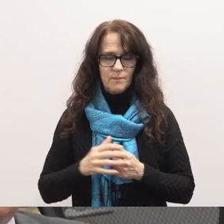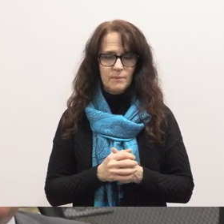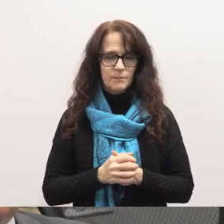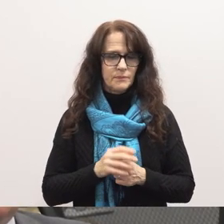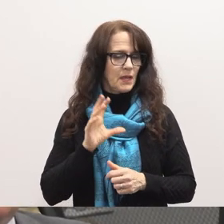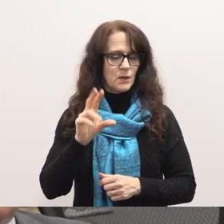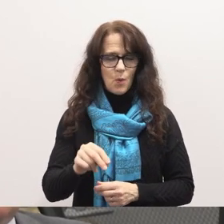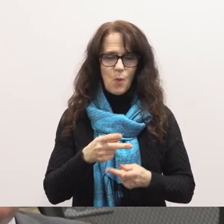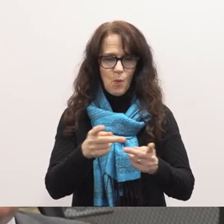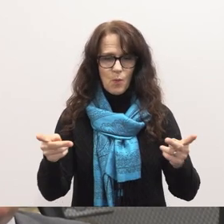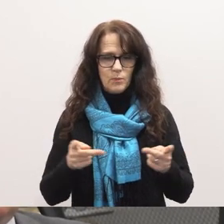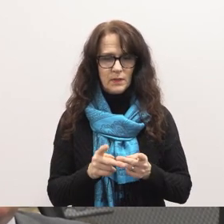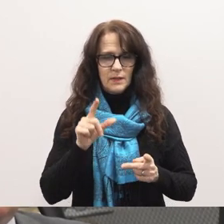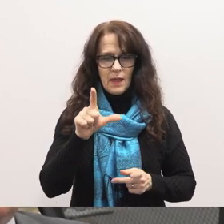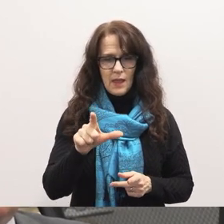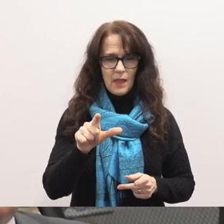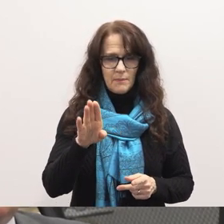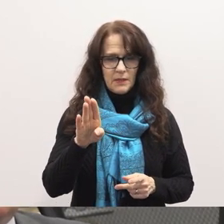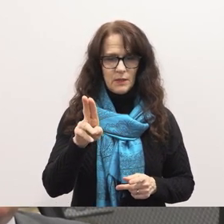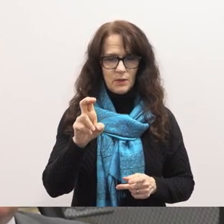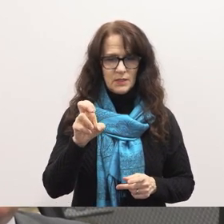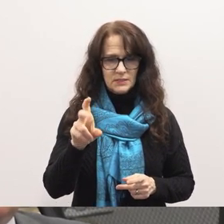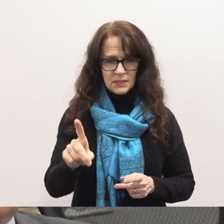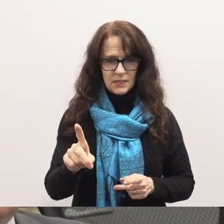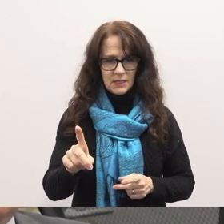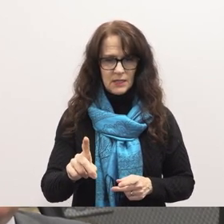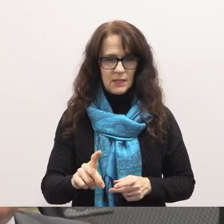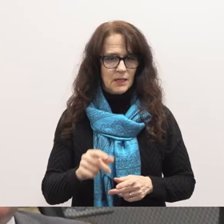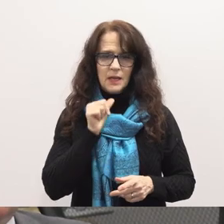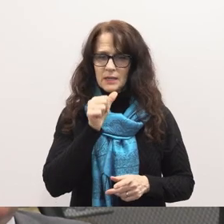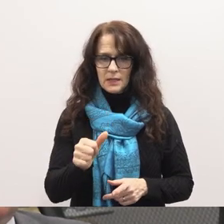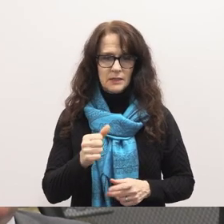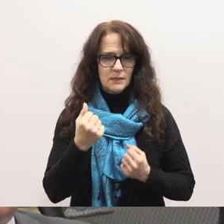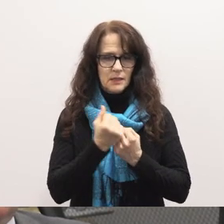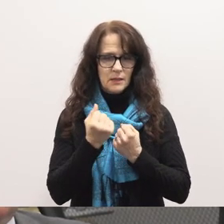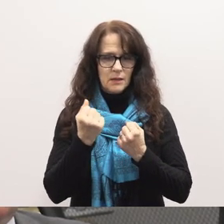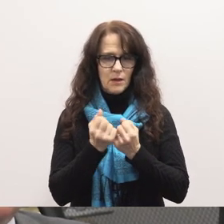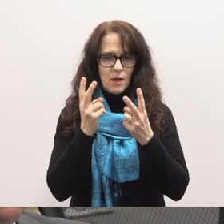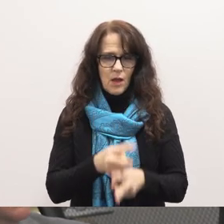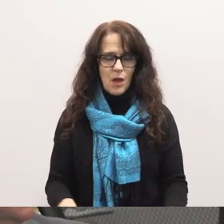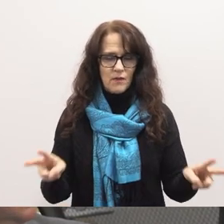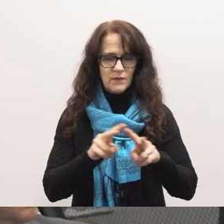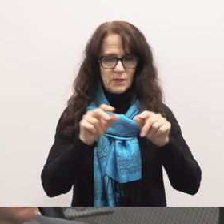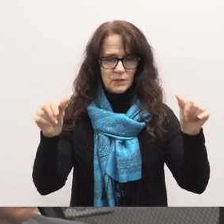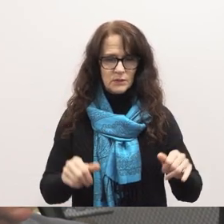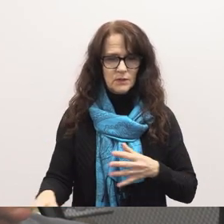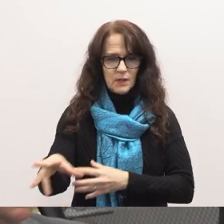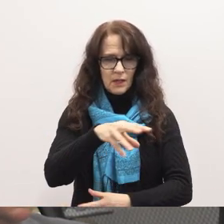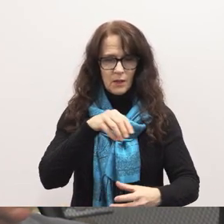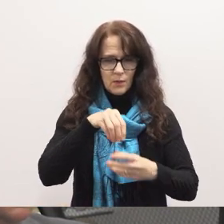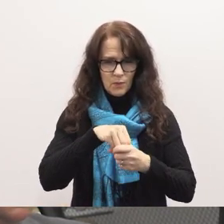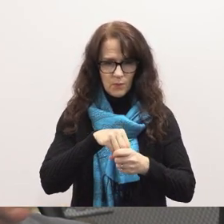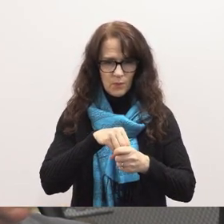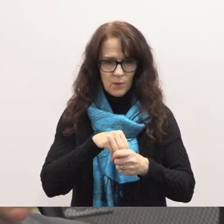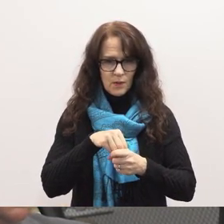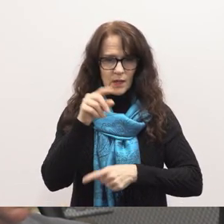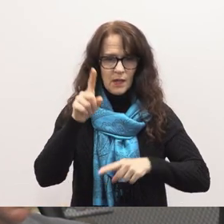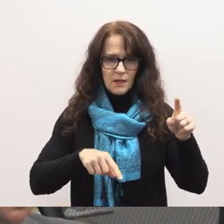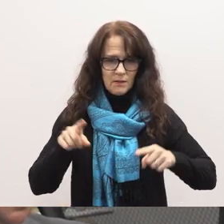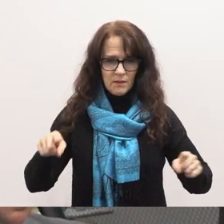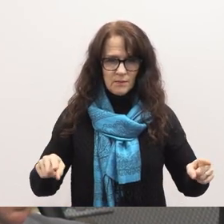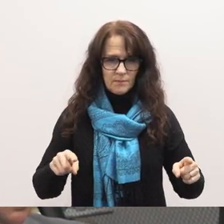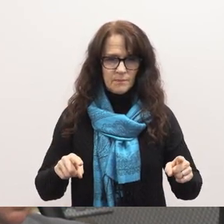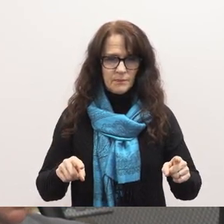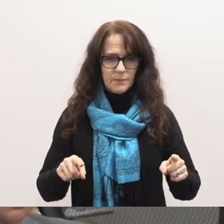no place in Long Beach Unified. It doesn't hold up our value system of inclusivity and diversity.